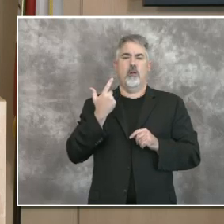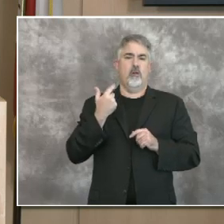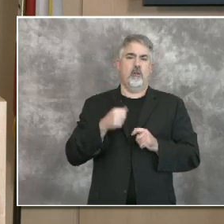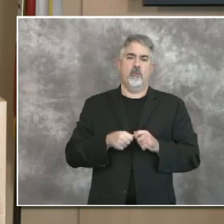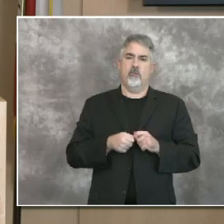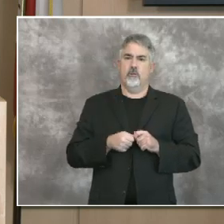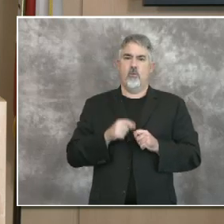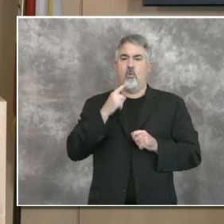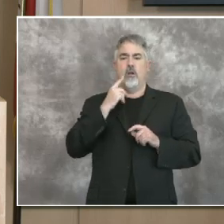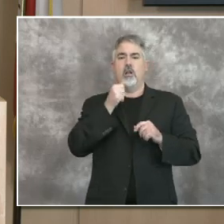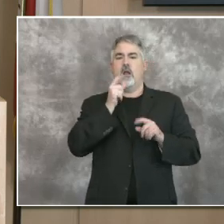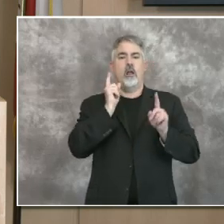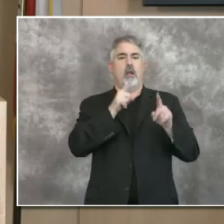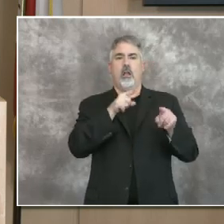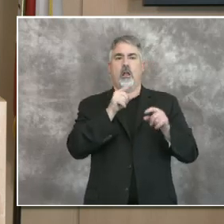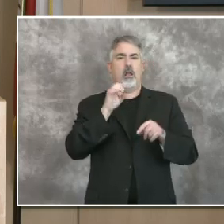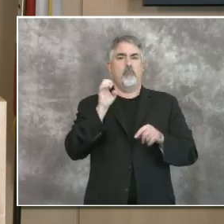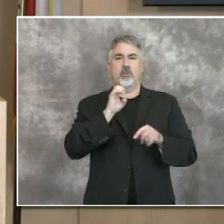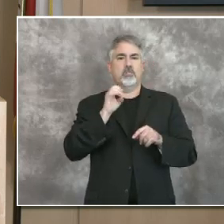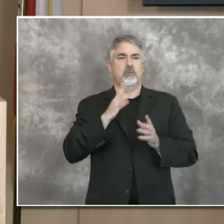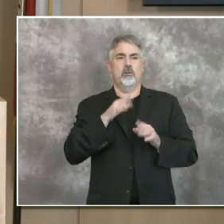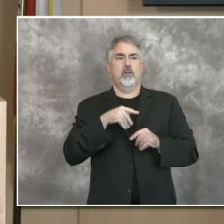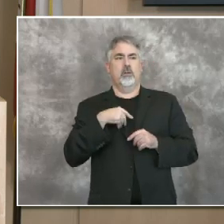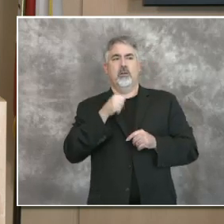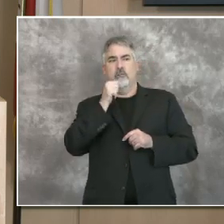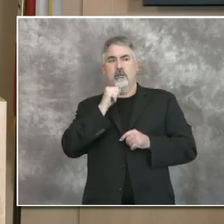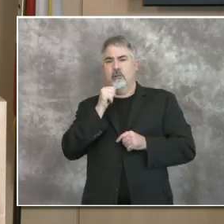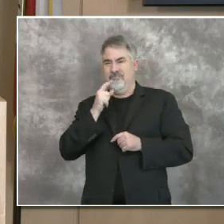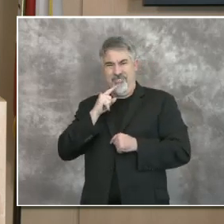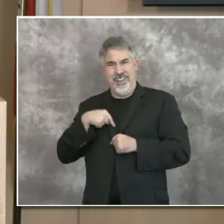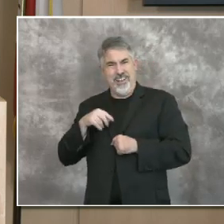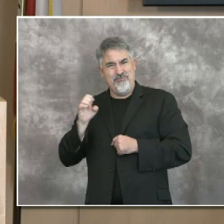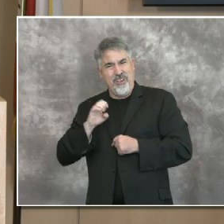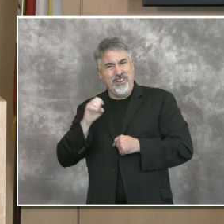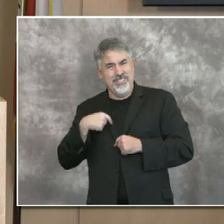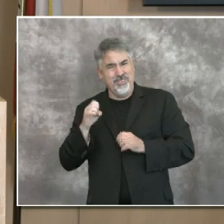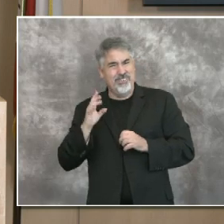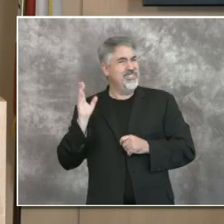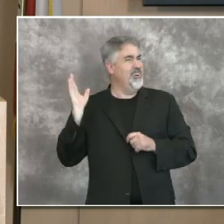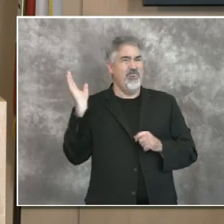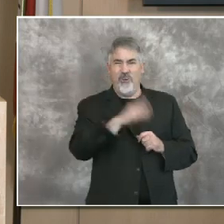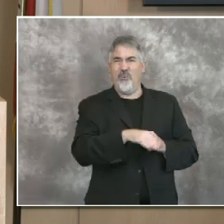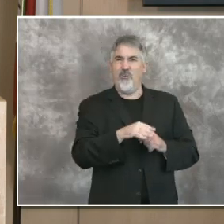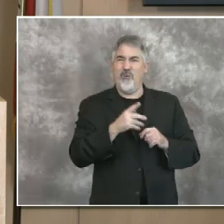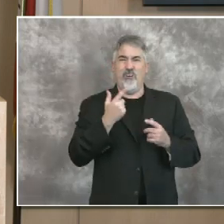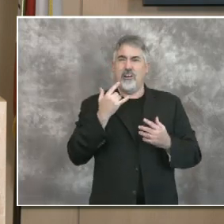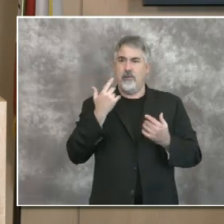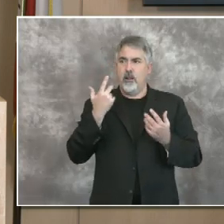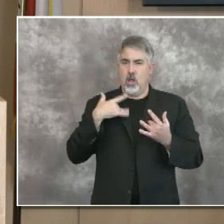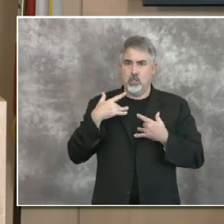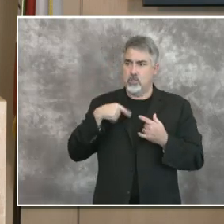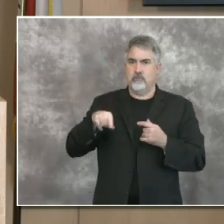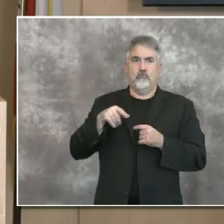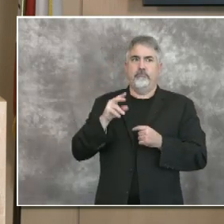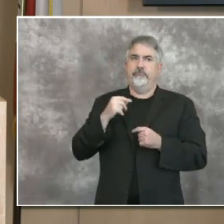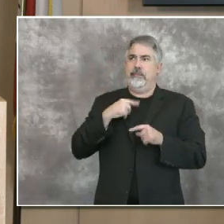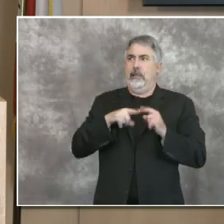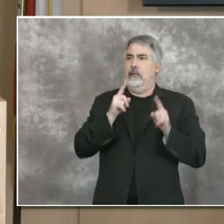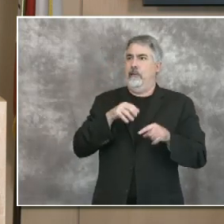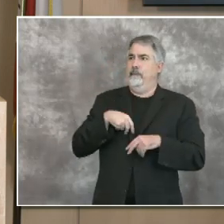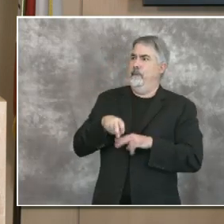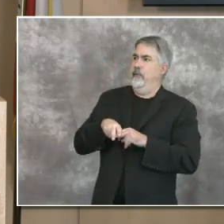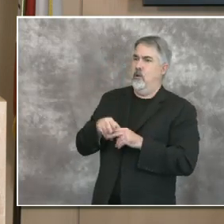departments that really do need to. This has actually been touched on before in our prior news conferences.